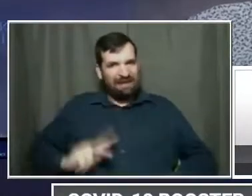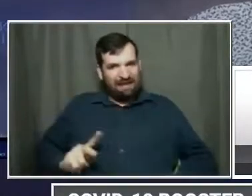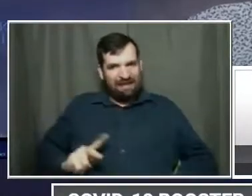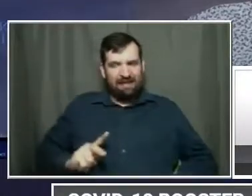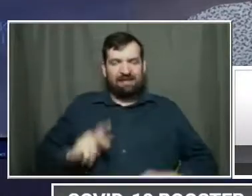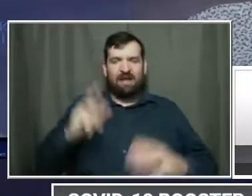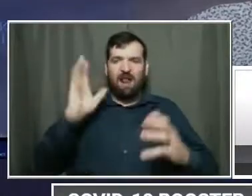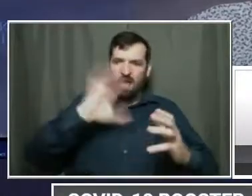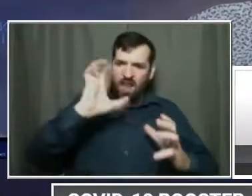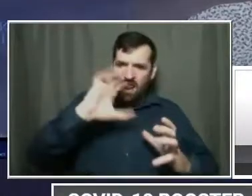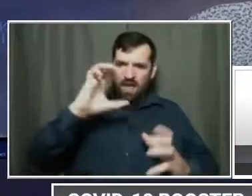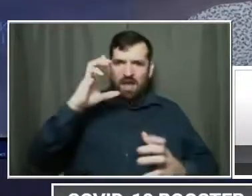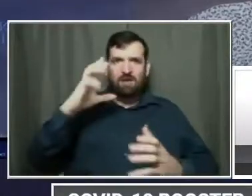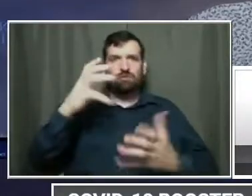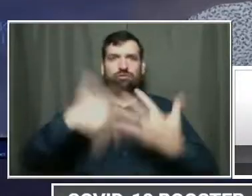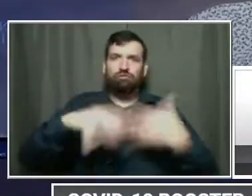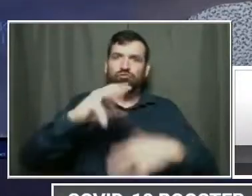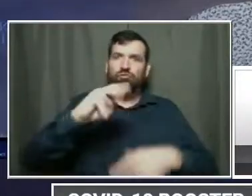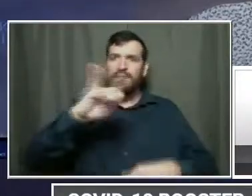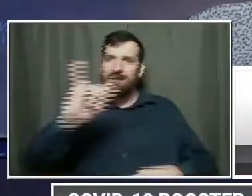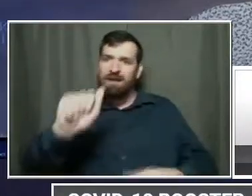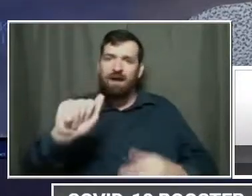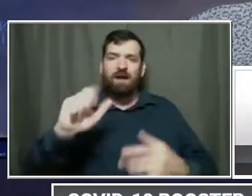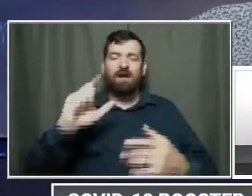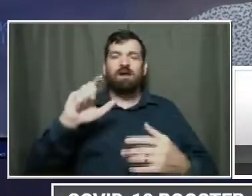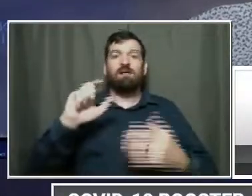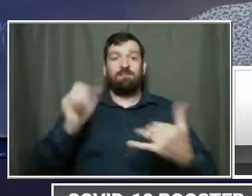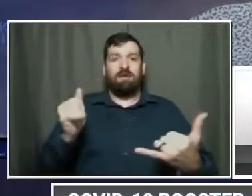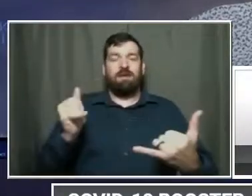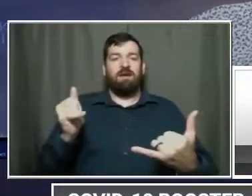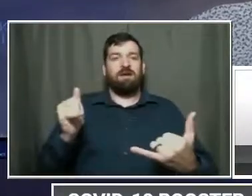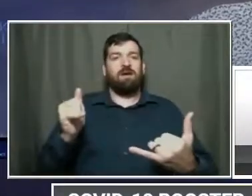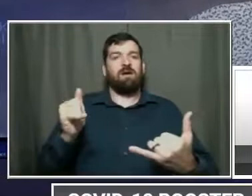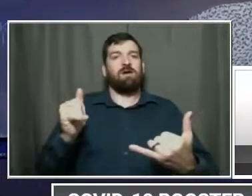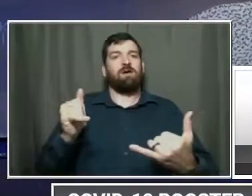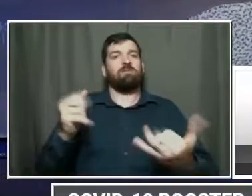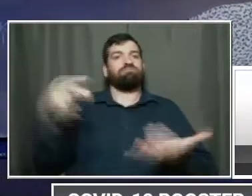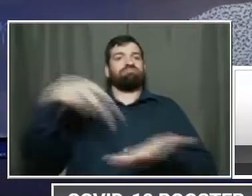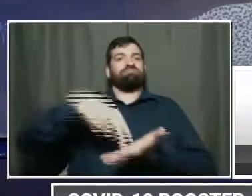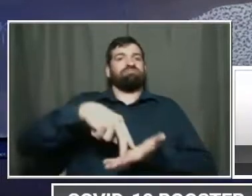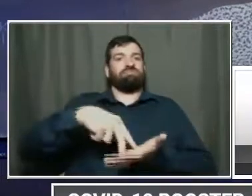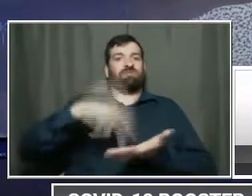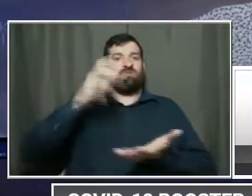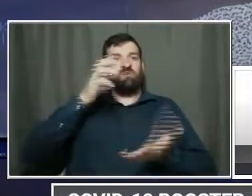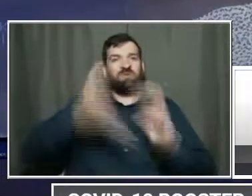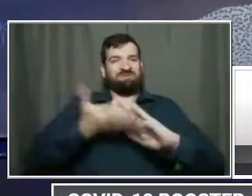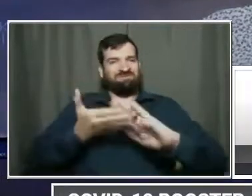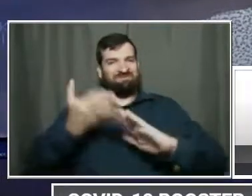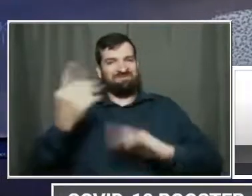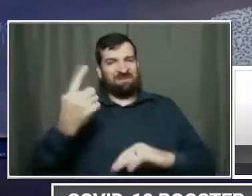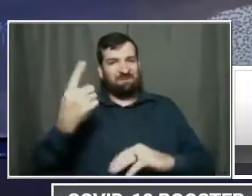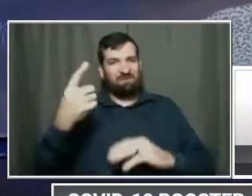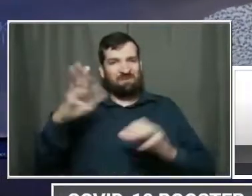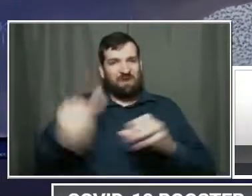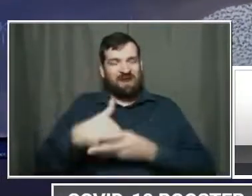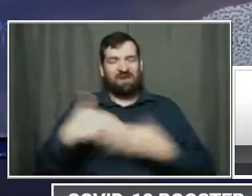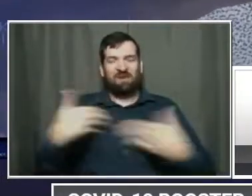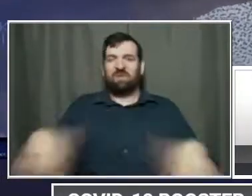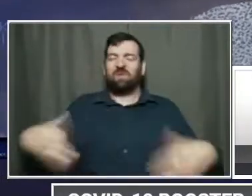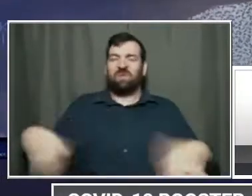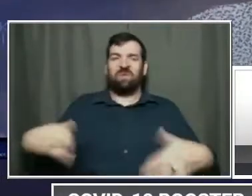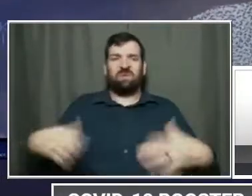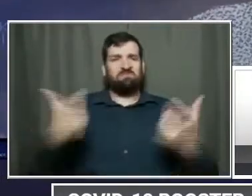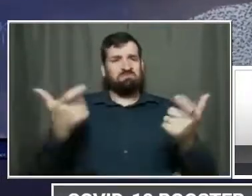your friends and going through all of this, and now you're standing up and going to be officiating someone's wedding? I mean, it's just like a big full circle moment. It's